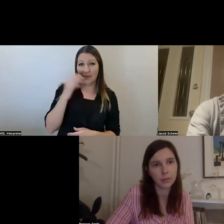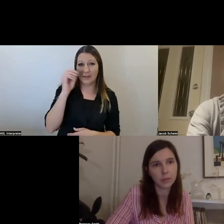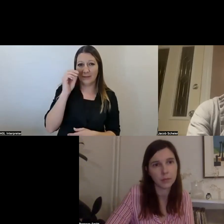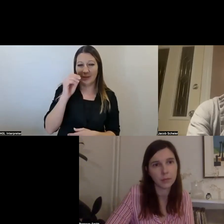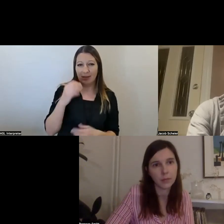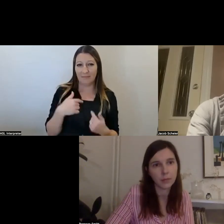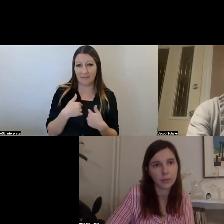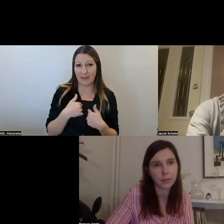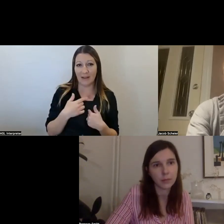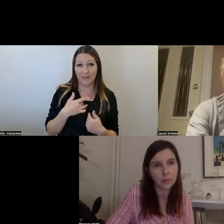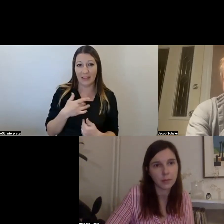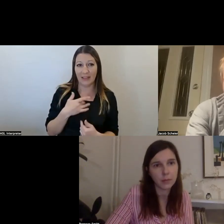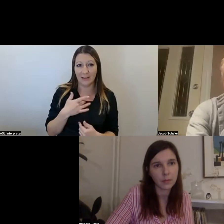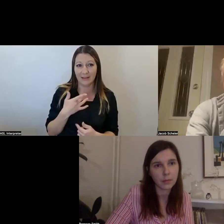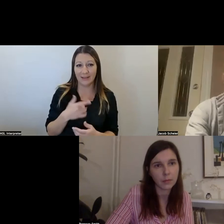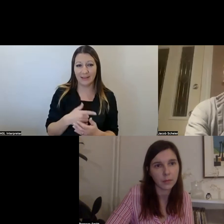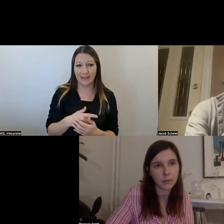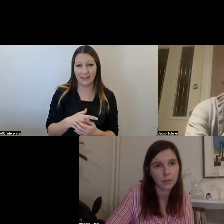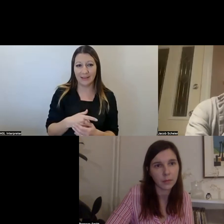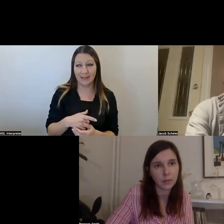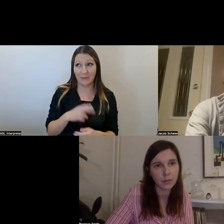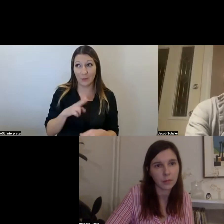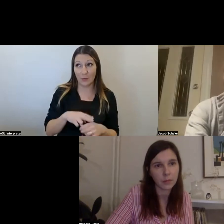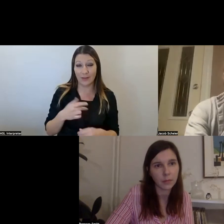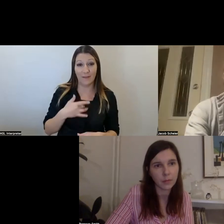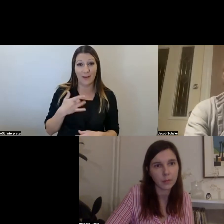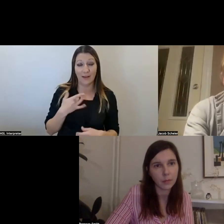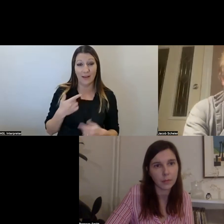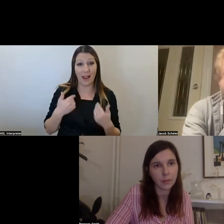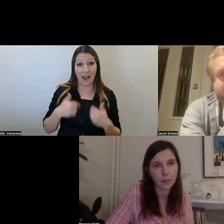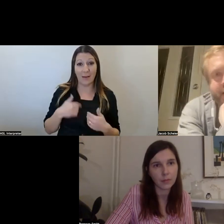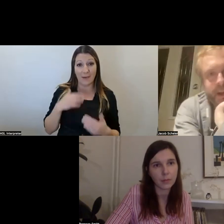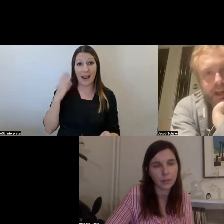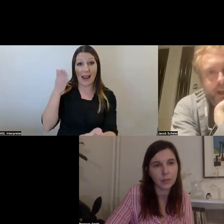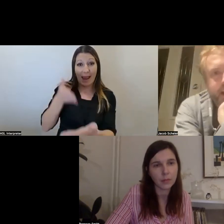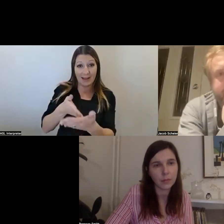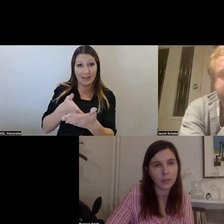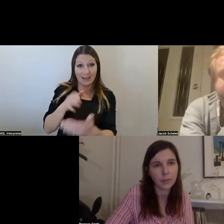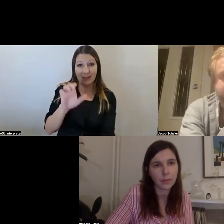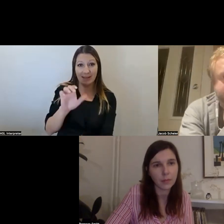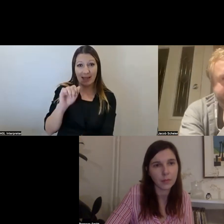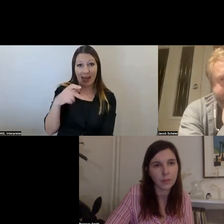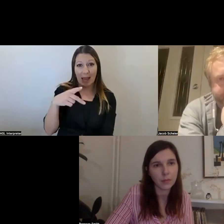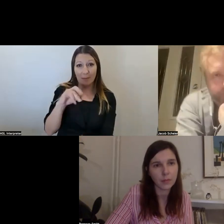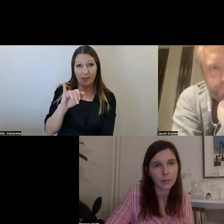I'm certainly an anti-capitalist, ideologically speaking. And